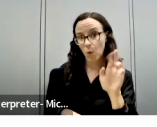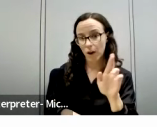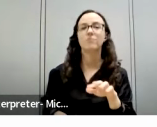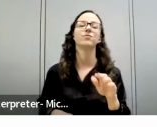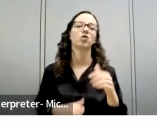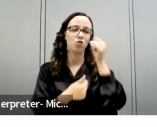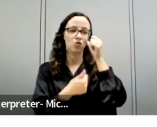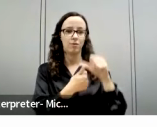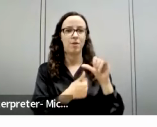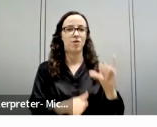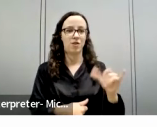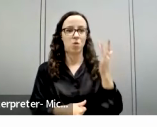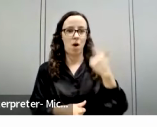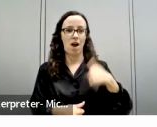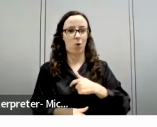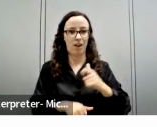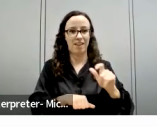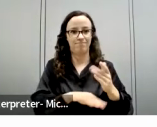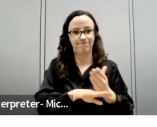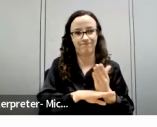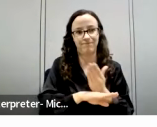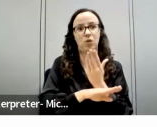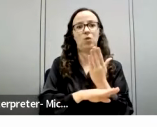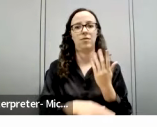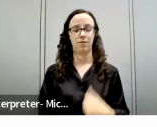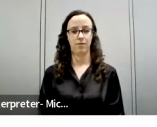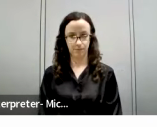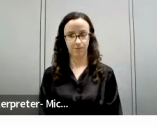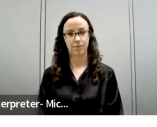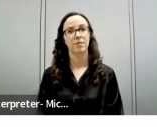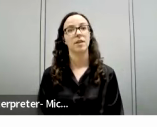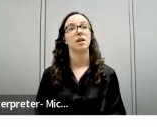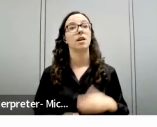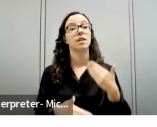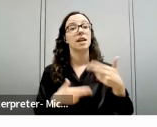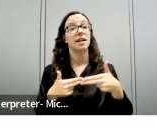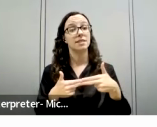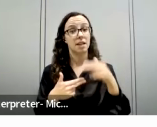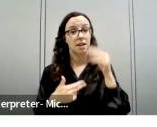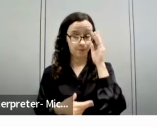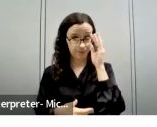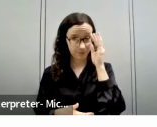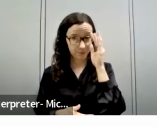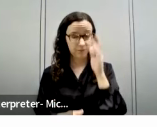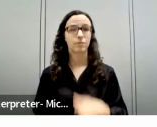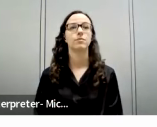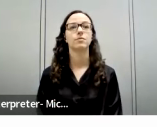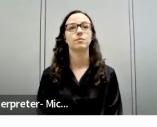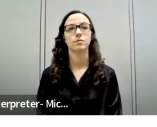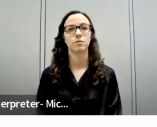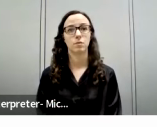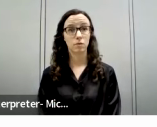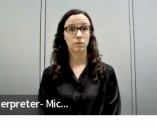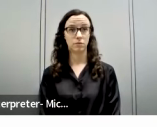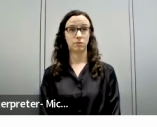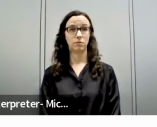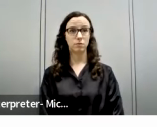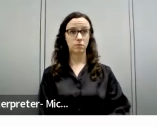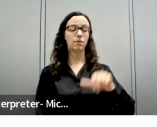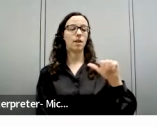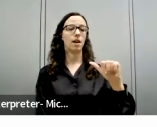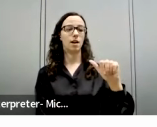mind, that is why we should adapt and revise. All right, so the next slide, Stephanie, thank you. Okay, so adapting and